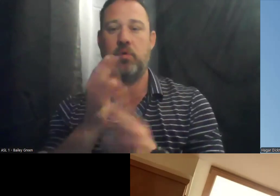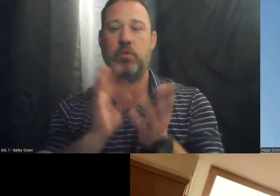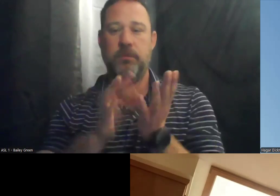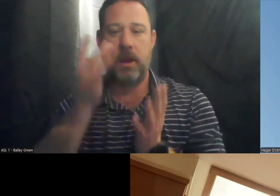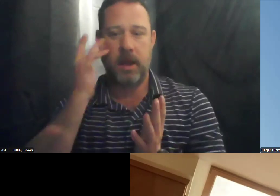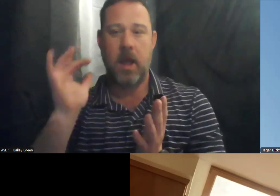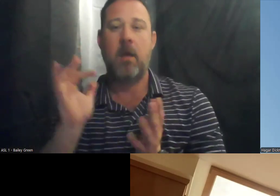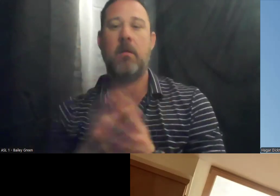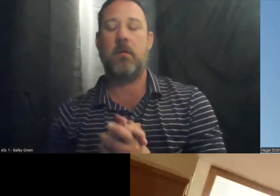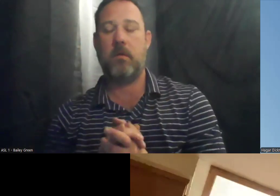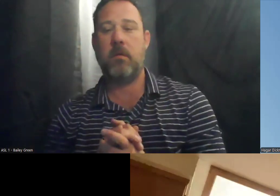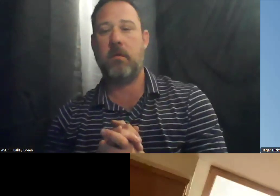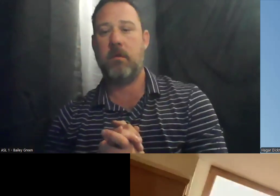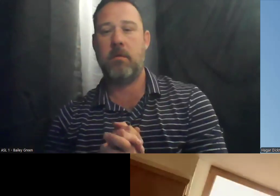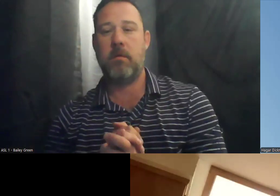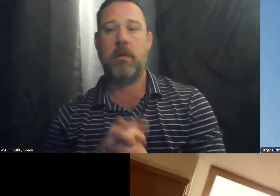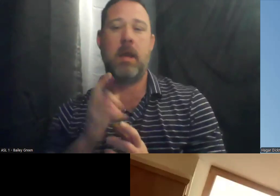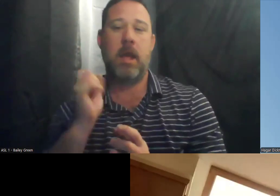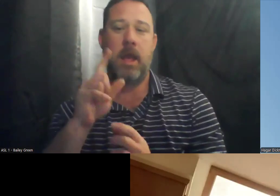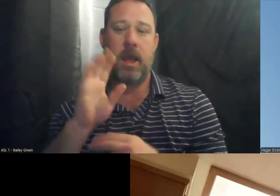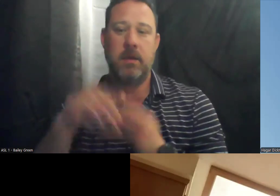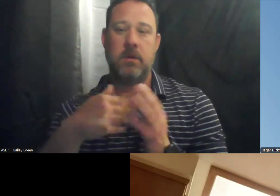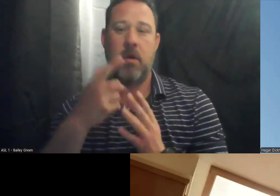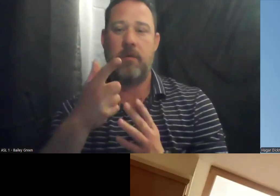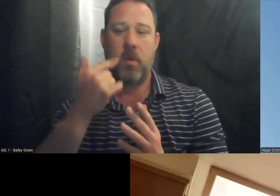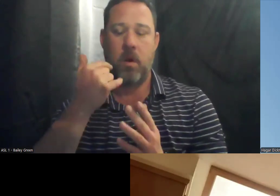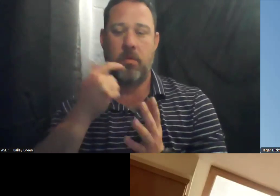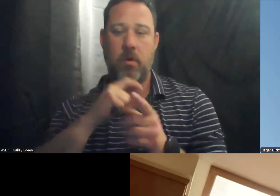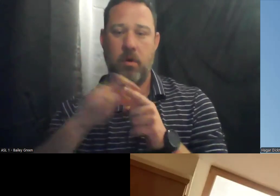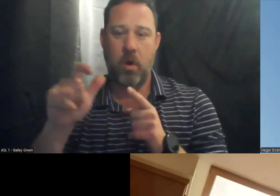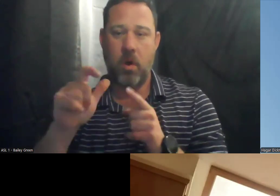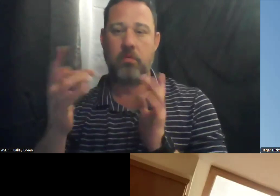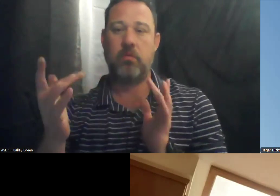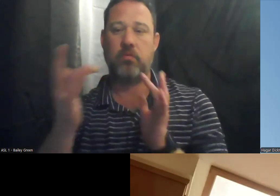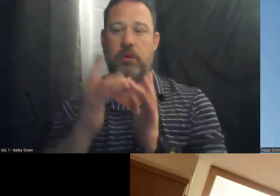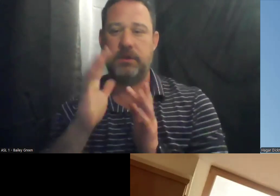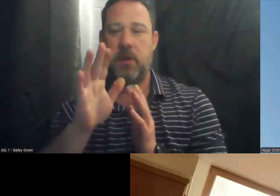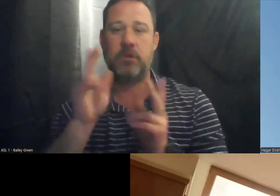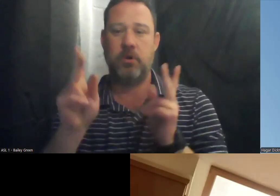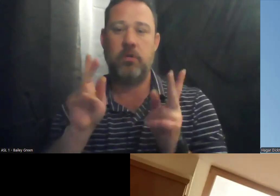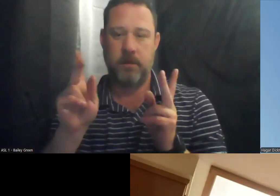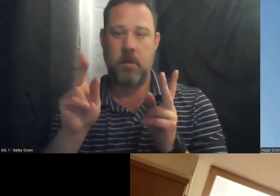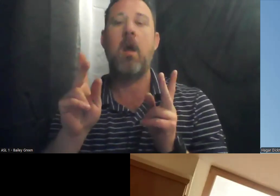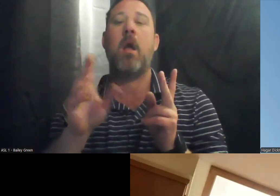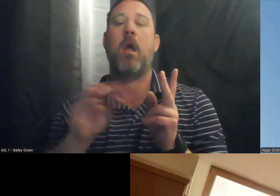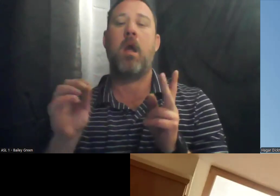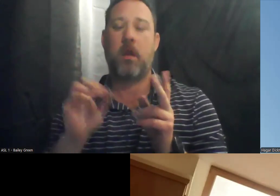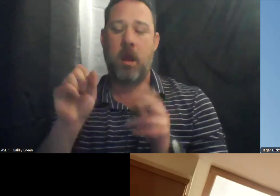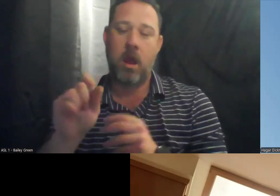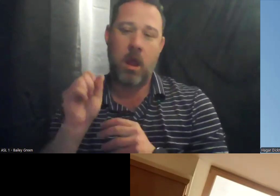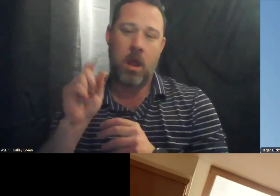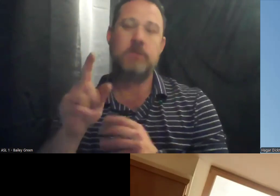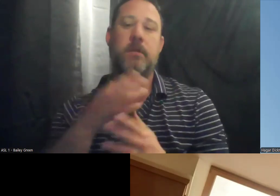Medi-Cal. I ask all of you on the call today to reach out to your folks and to ask them